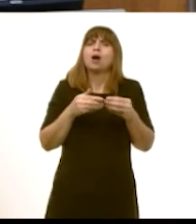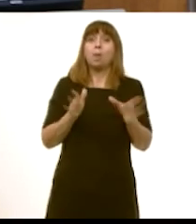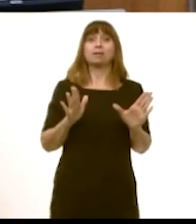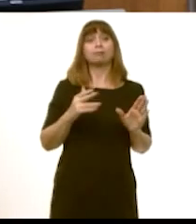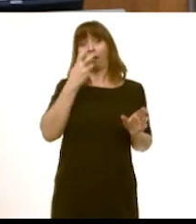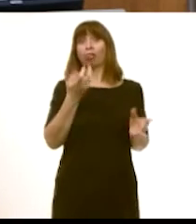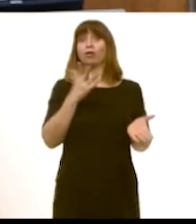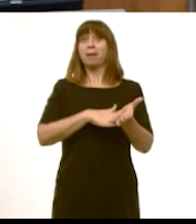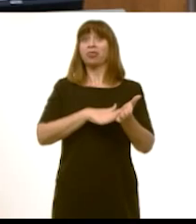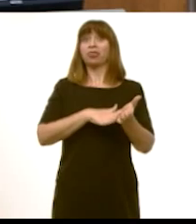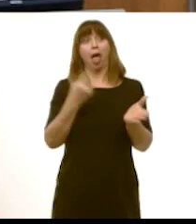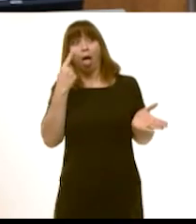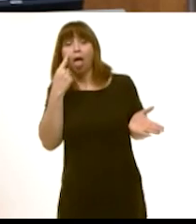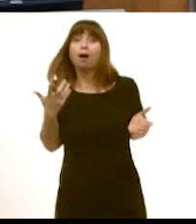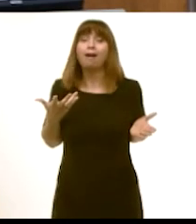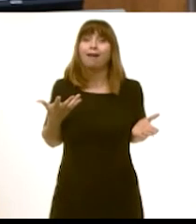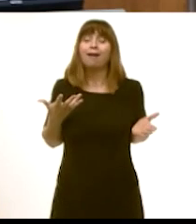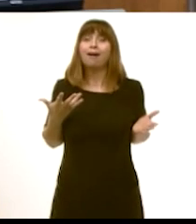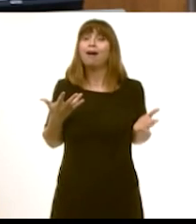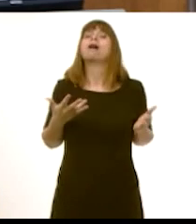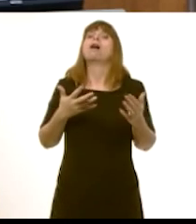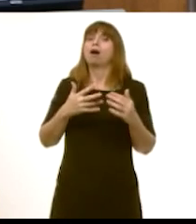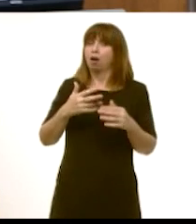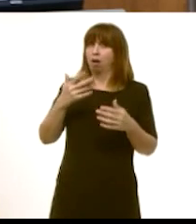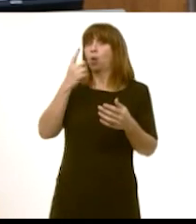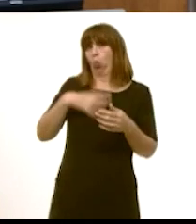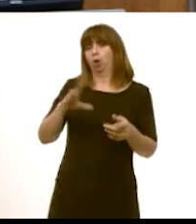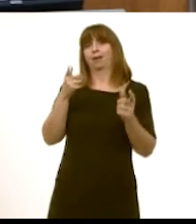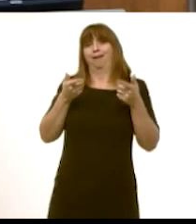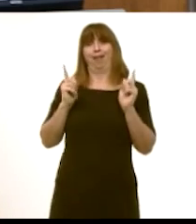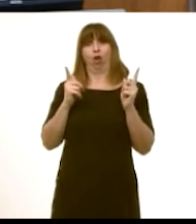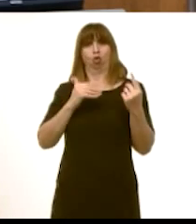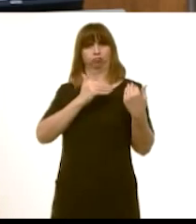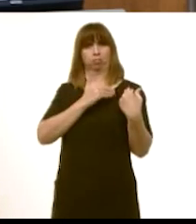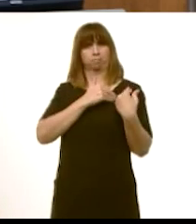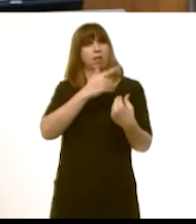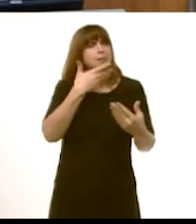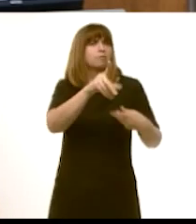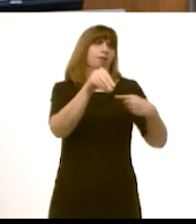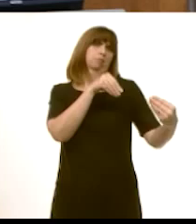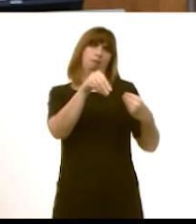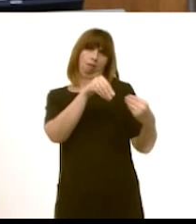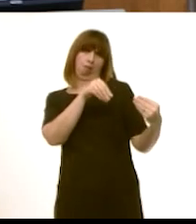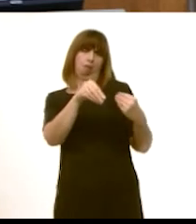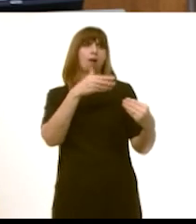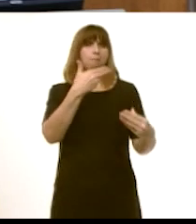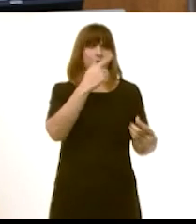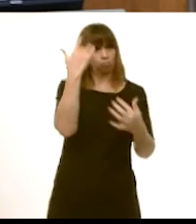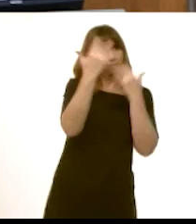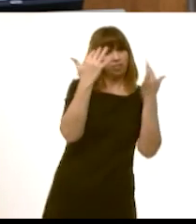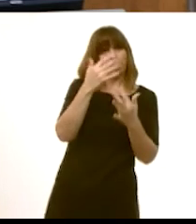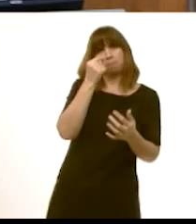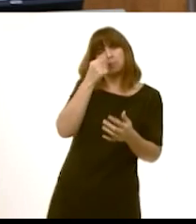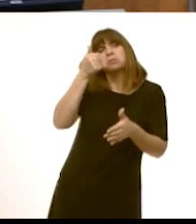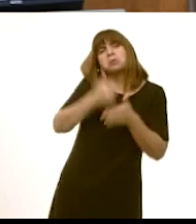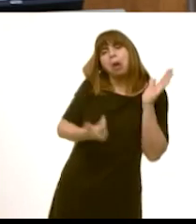3-month tenancies, not 12-month tenancies. So there is also a duty on landlords to be far more flexible in terms of the tenancies that they